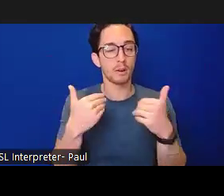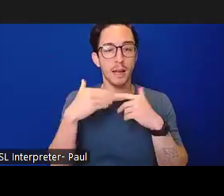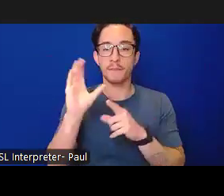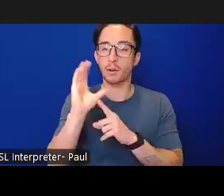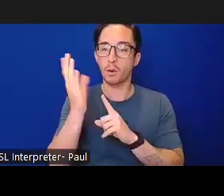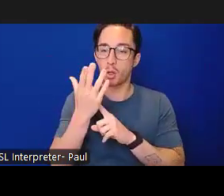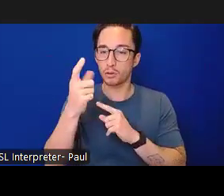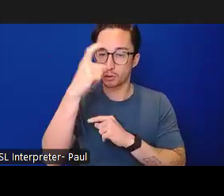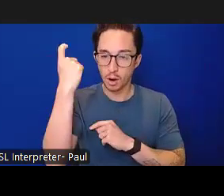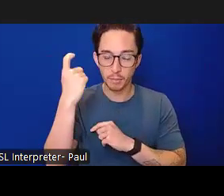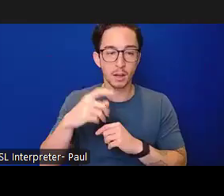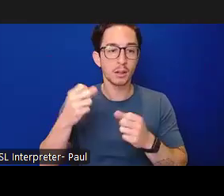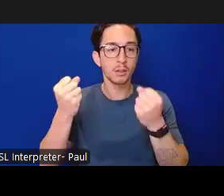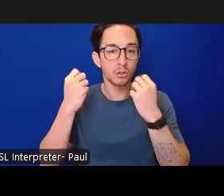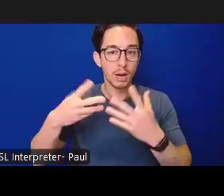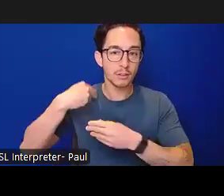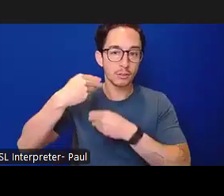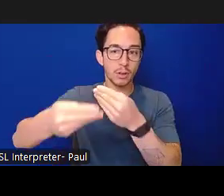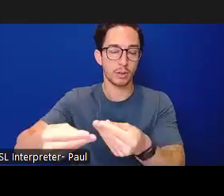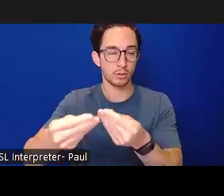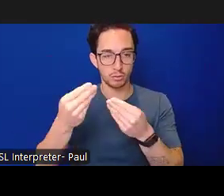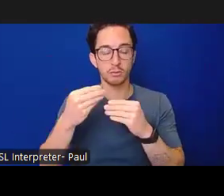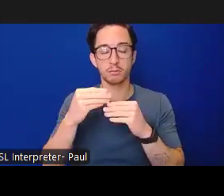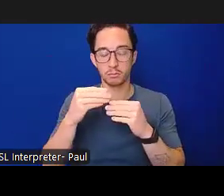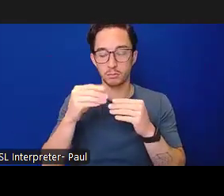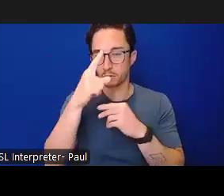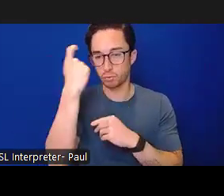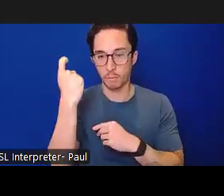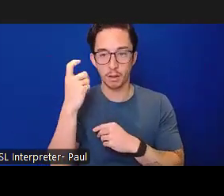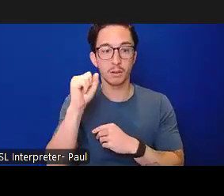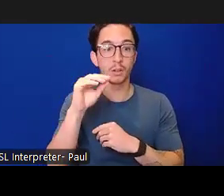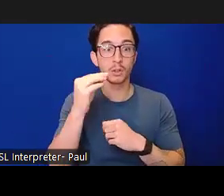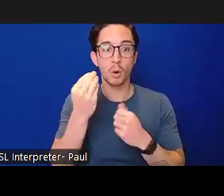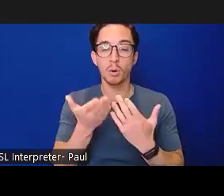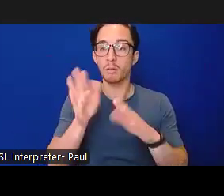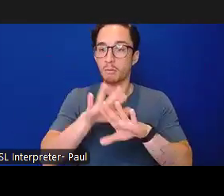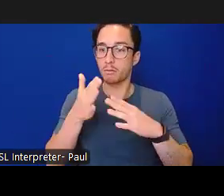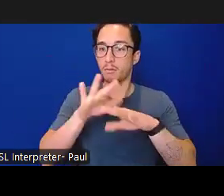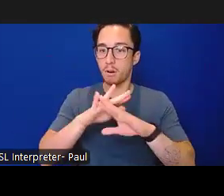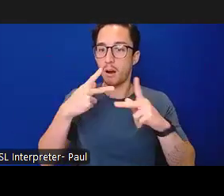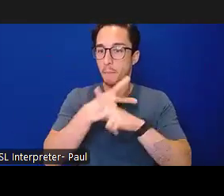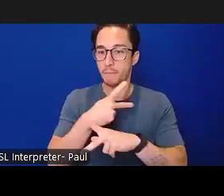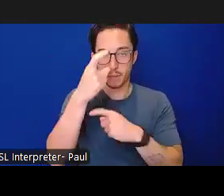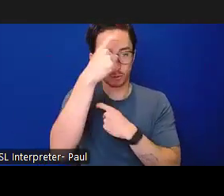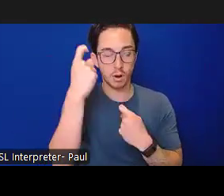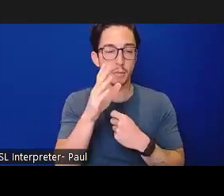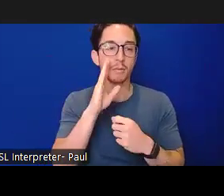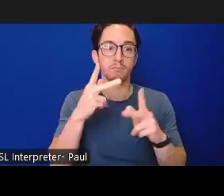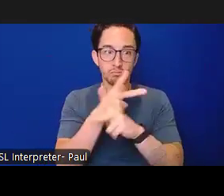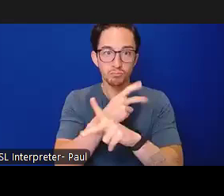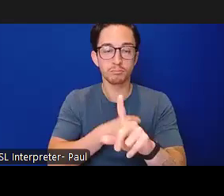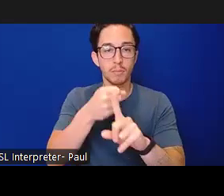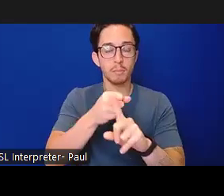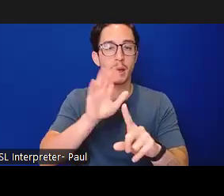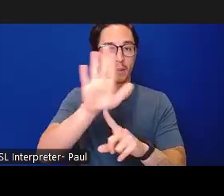and transgenerational trauma. And so these compounding traumas will impact their ability to